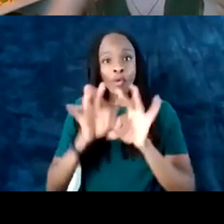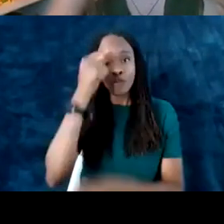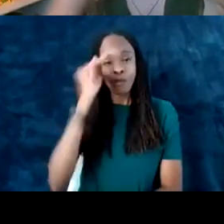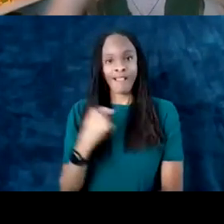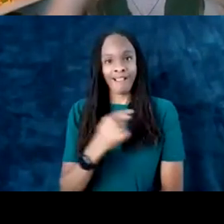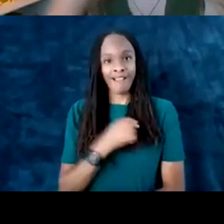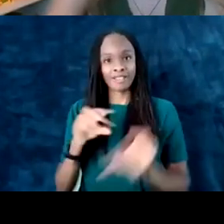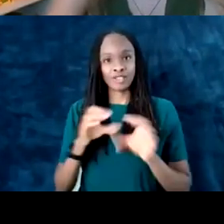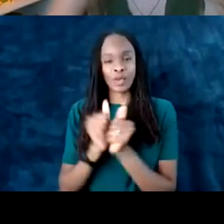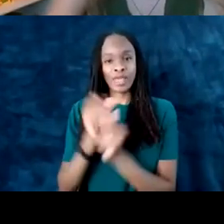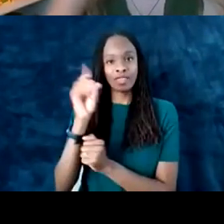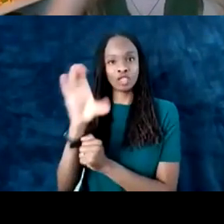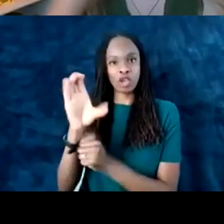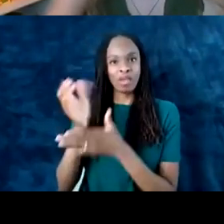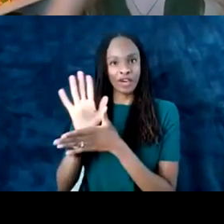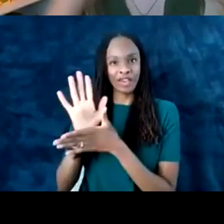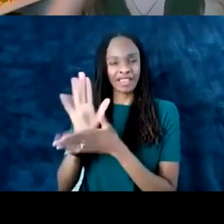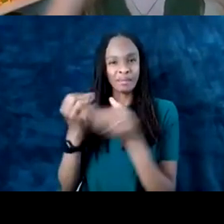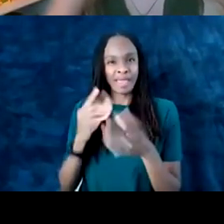in documentary in lots of different ways. So